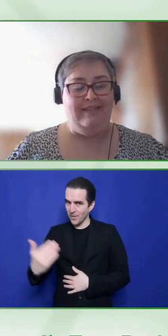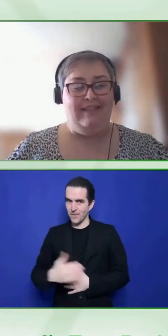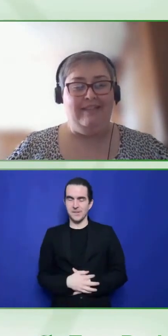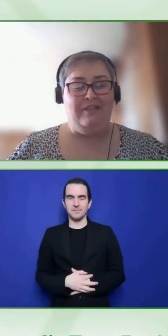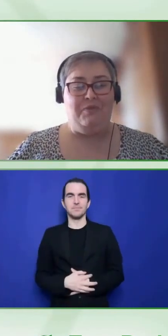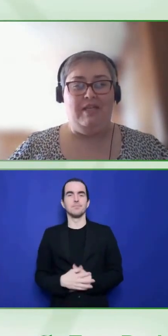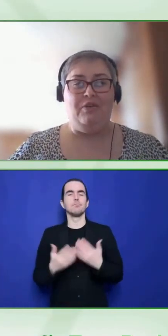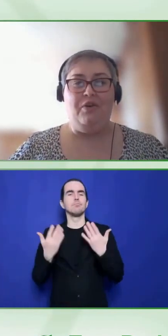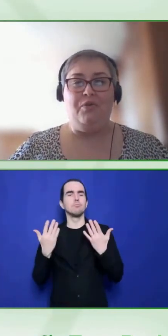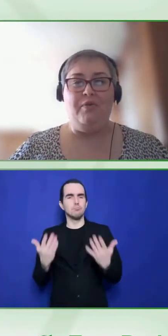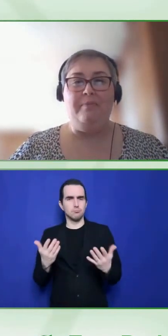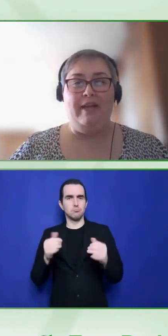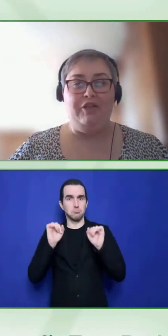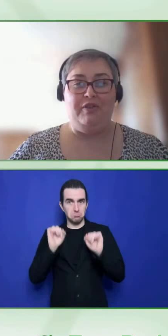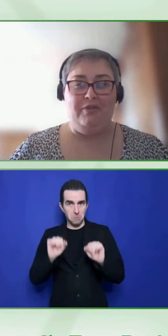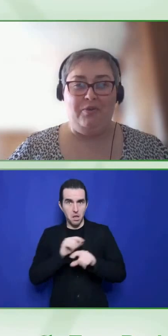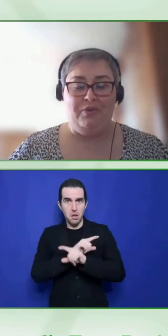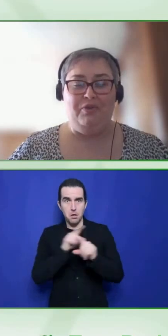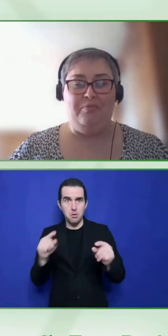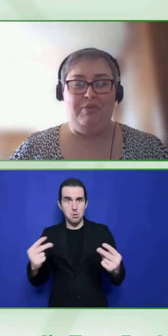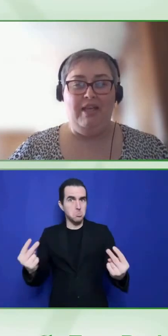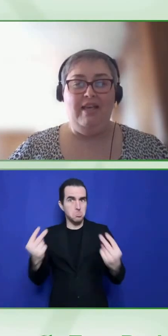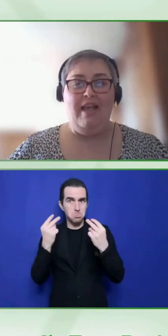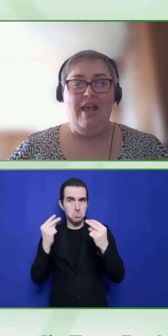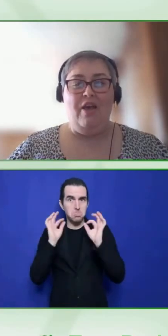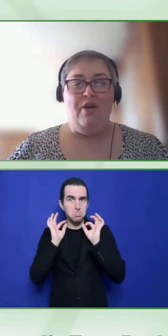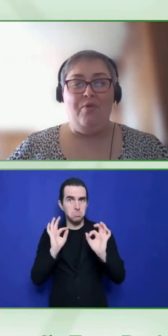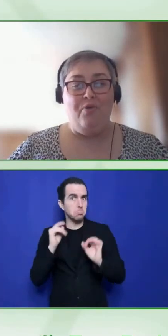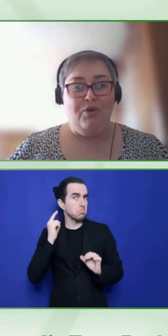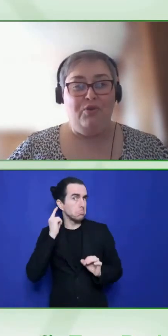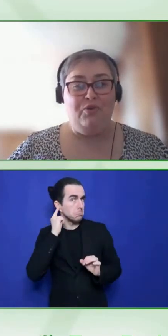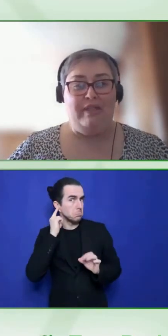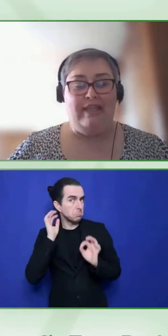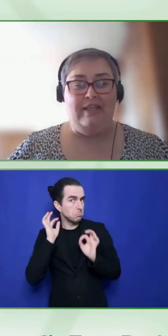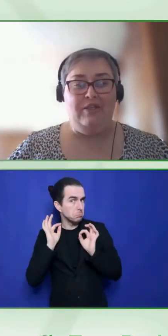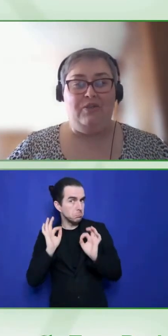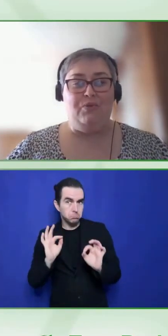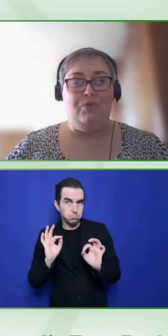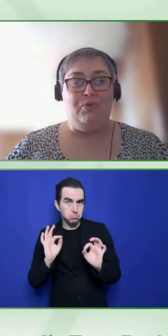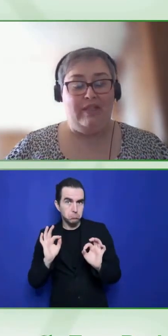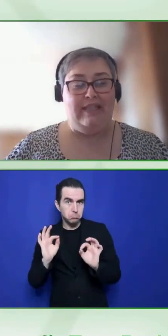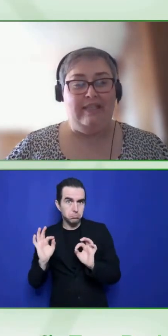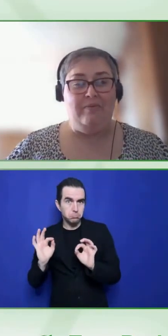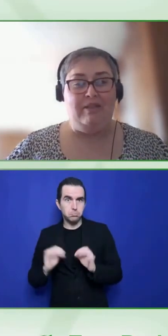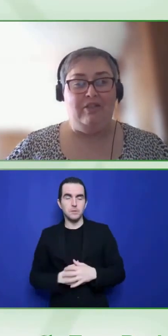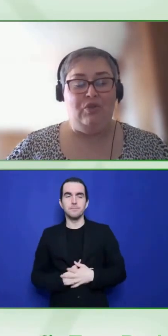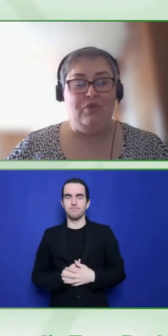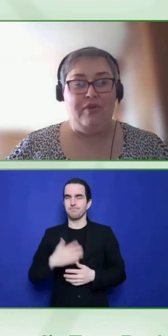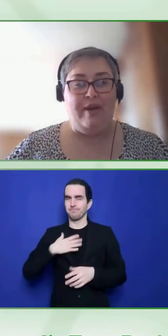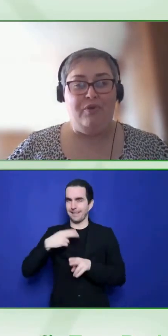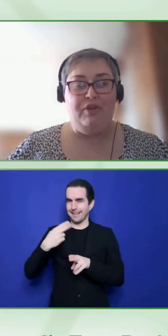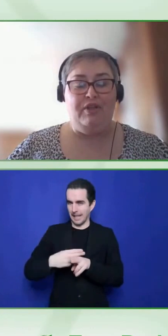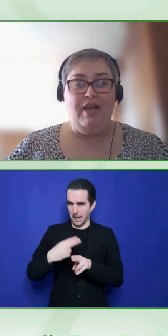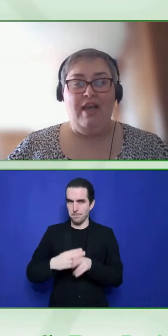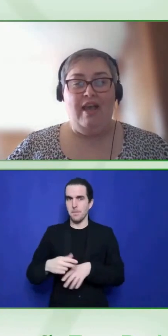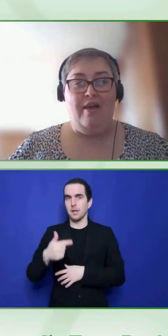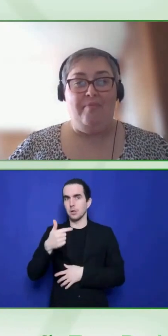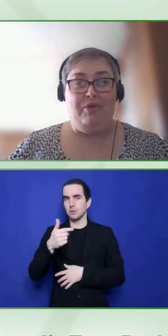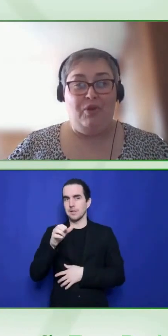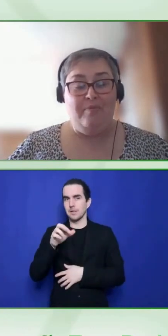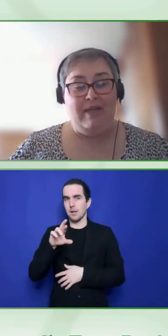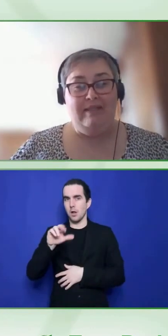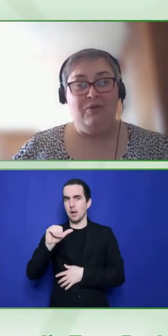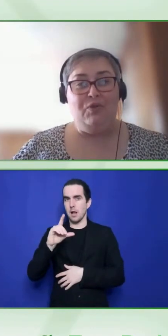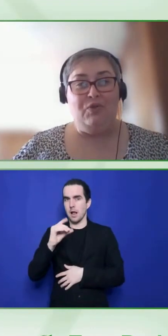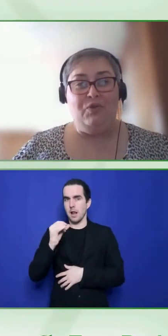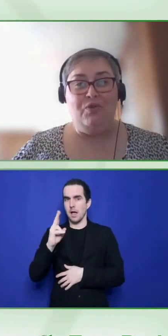Fundamental Rights, and it's really a great pleasure and honor to be among you today to talk indeed about this new framework.